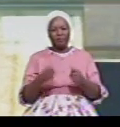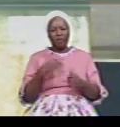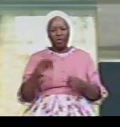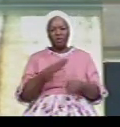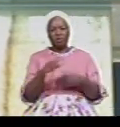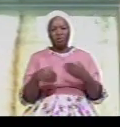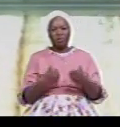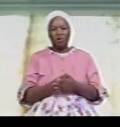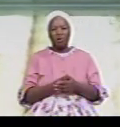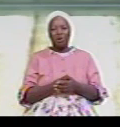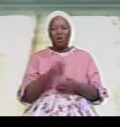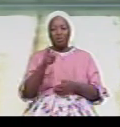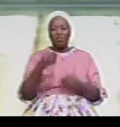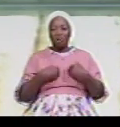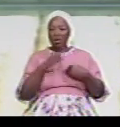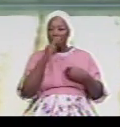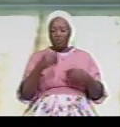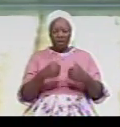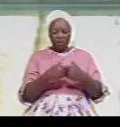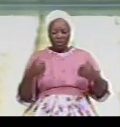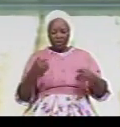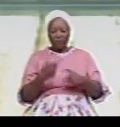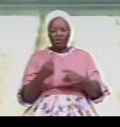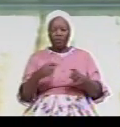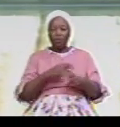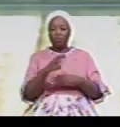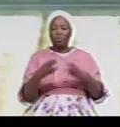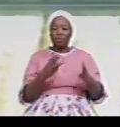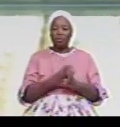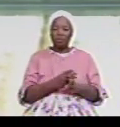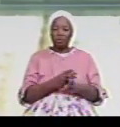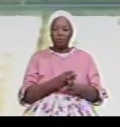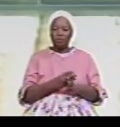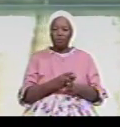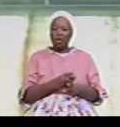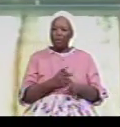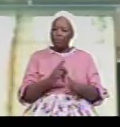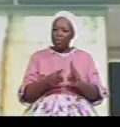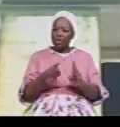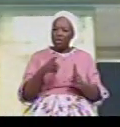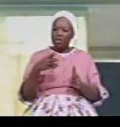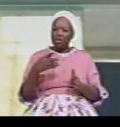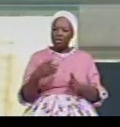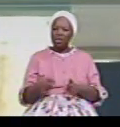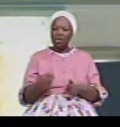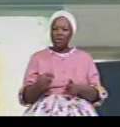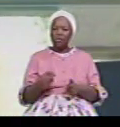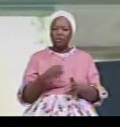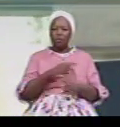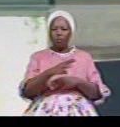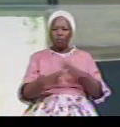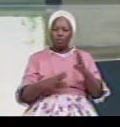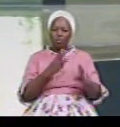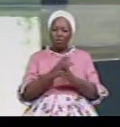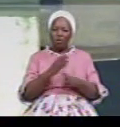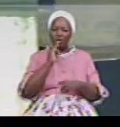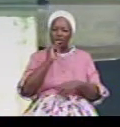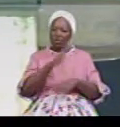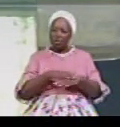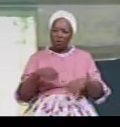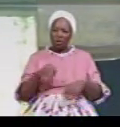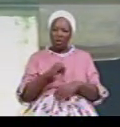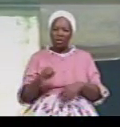have been separated from the world. But the world is calling, and